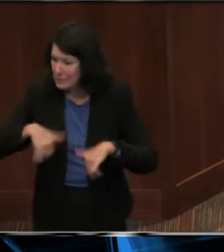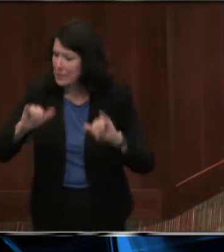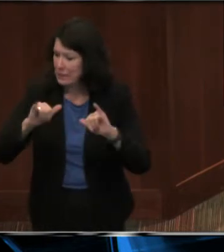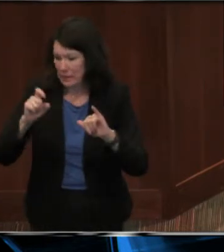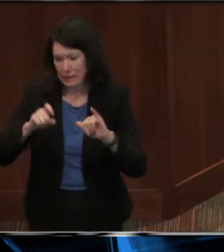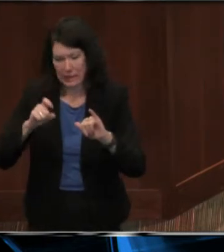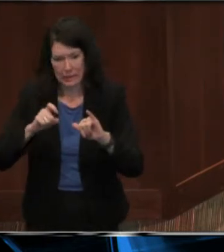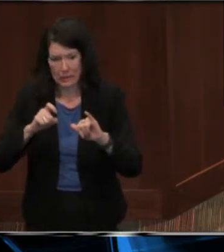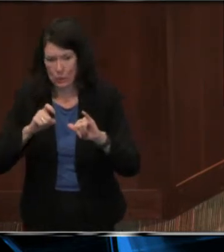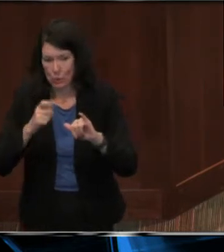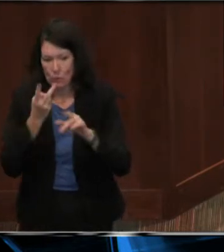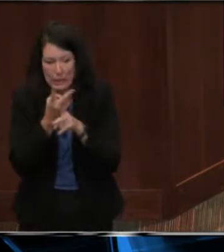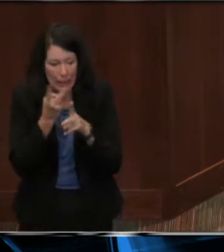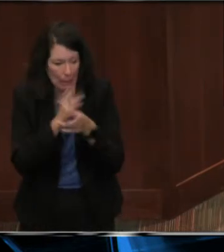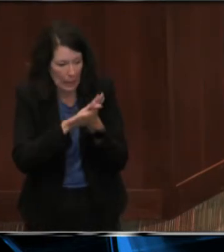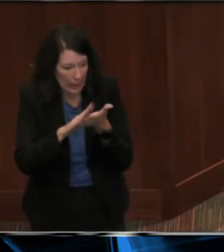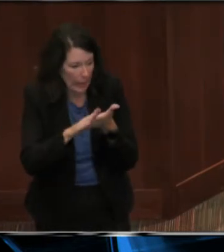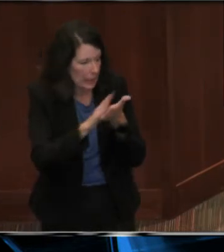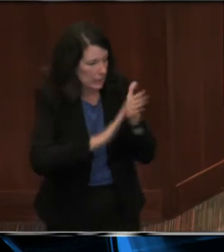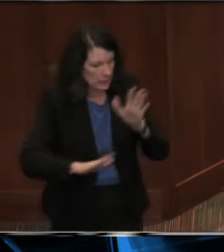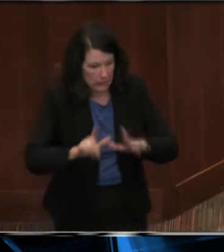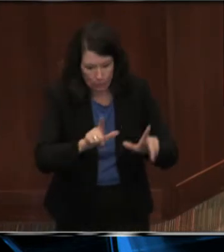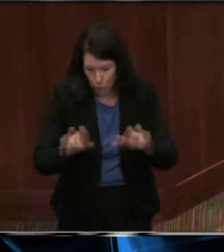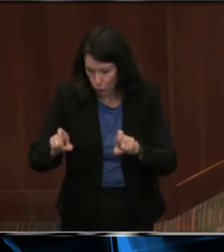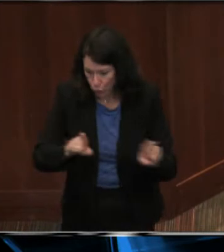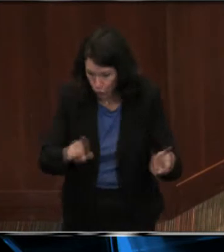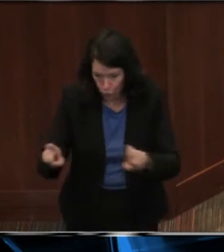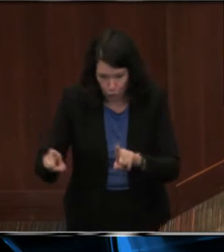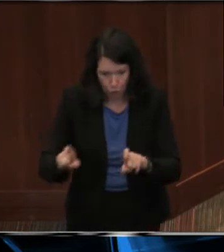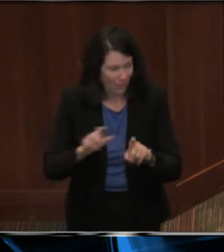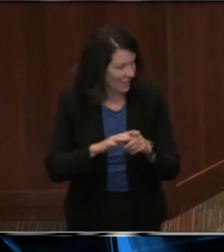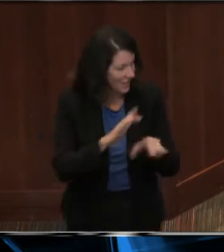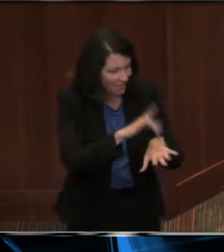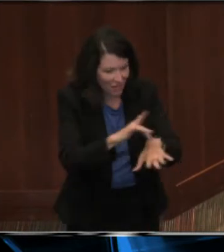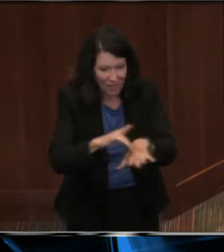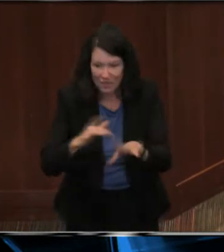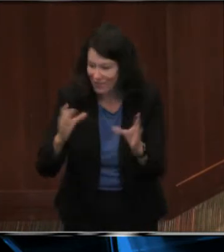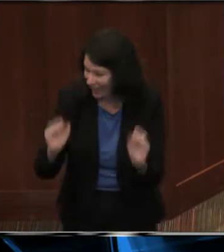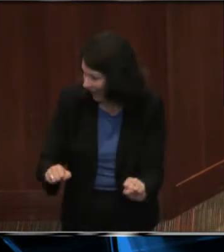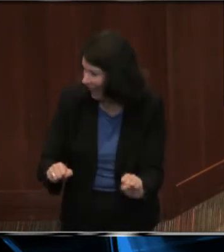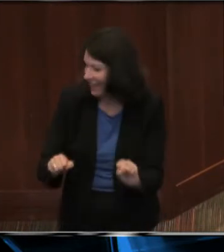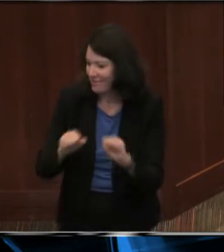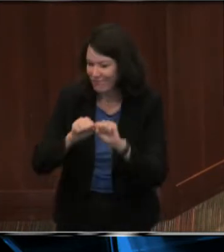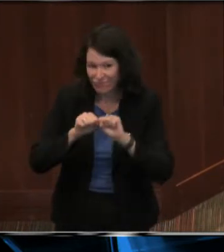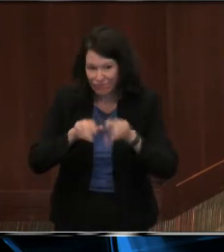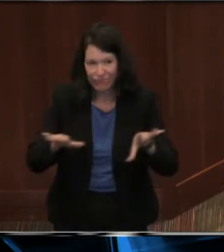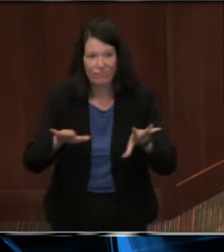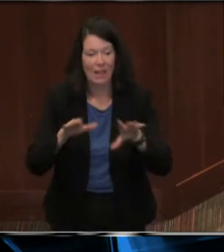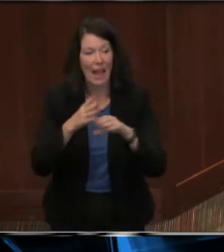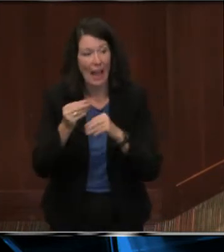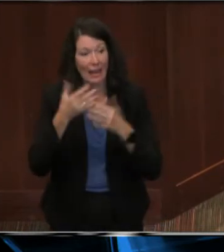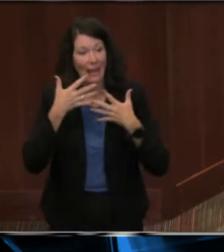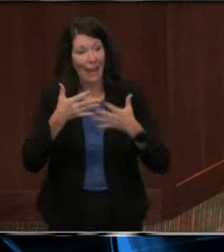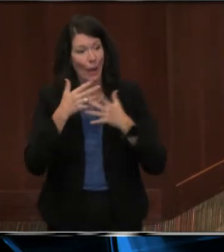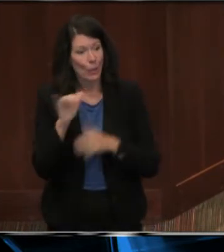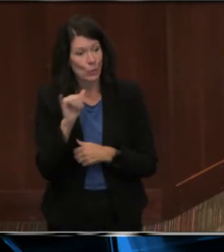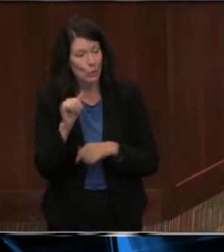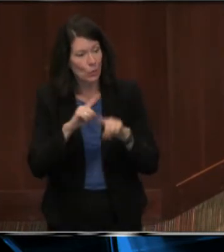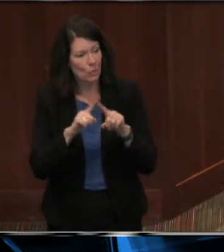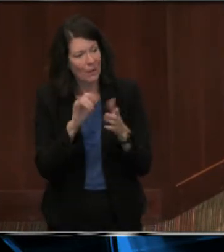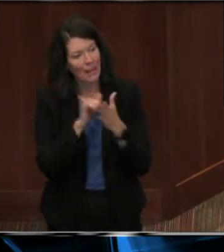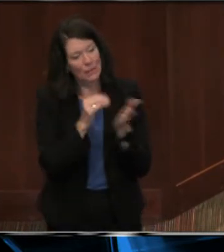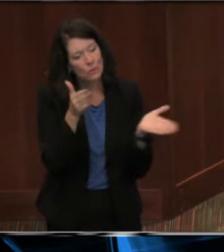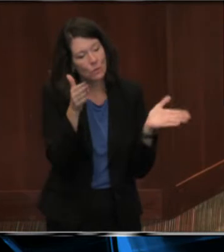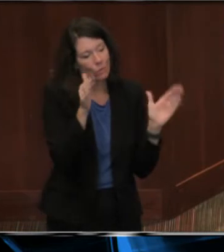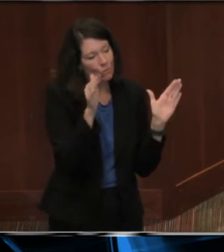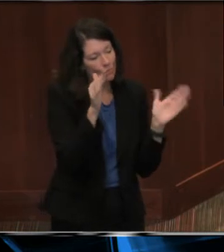a need to keep our surfaces clean, because surface contamination does play a role, as well as some aerosolization, but those are smaller